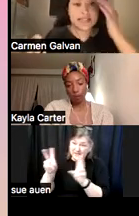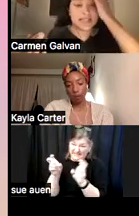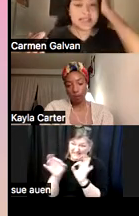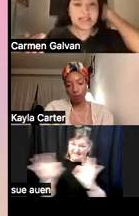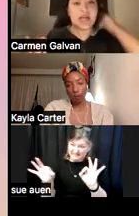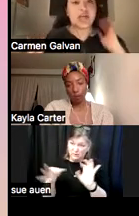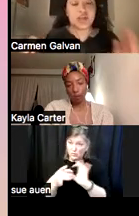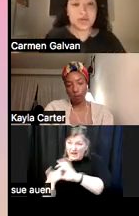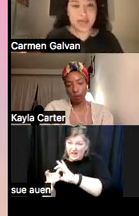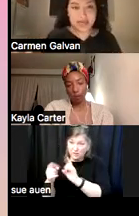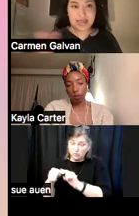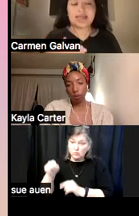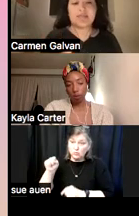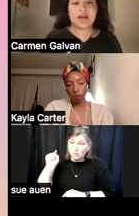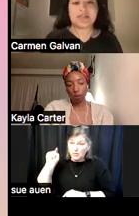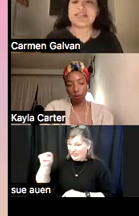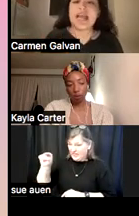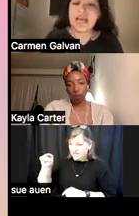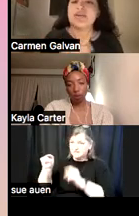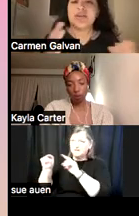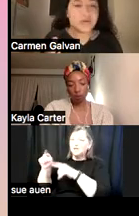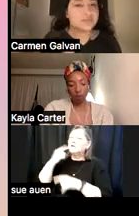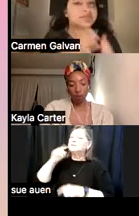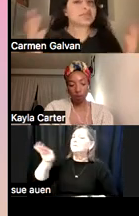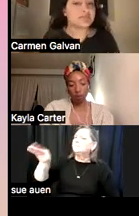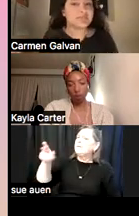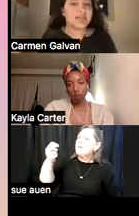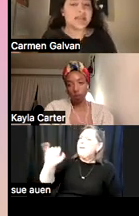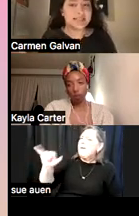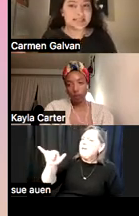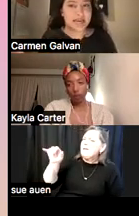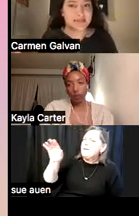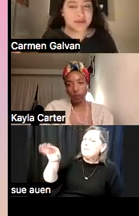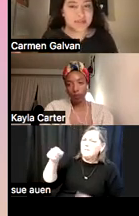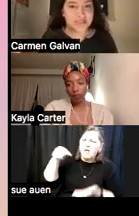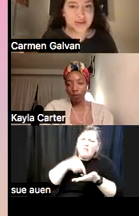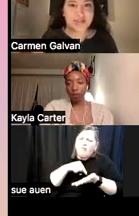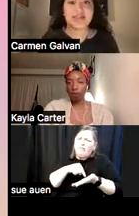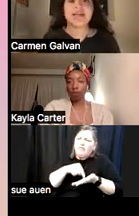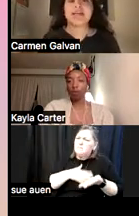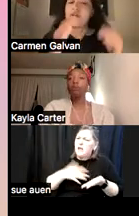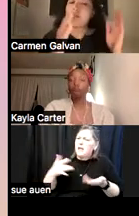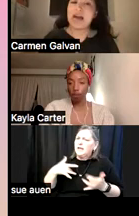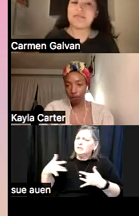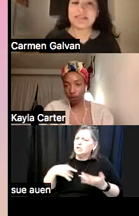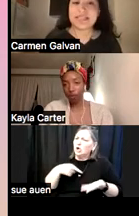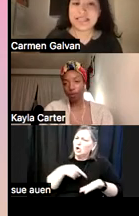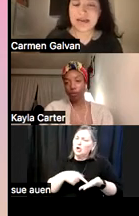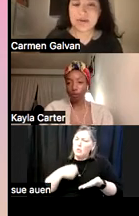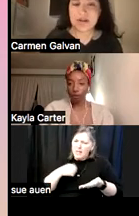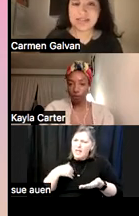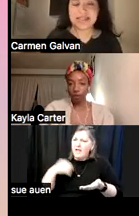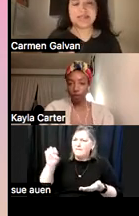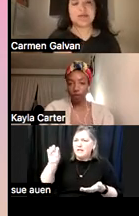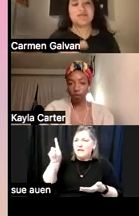related to this, you can then come around and say, hey, you know, this is kind of my concern. You know, we have these